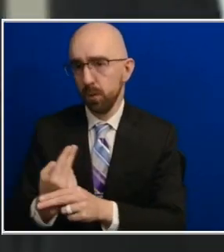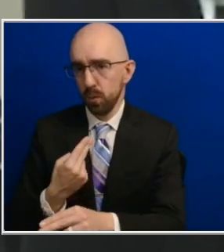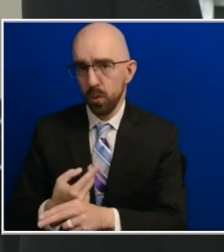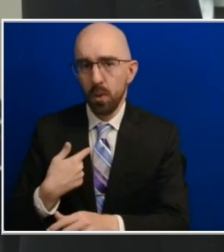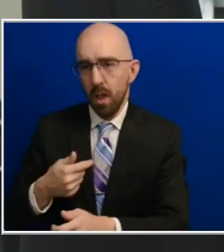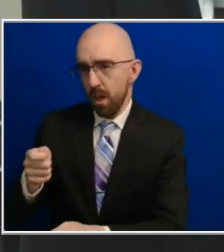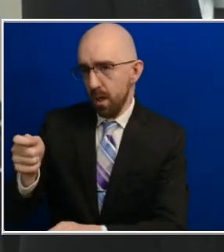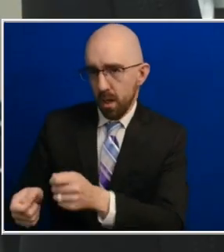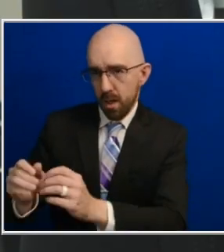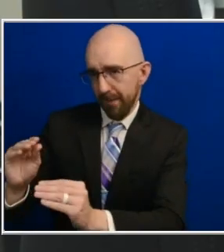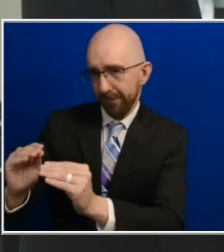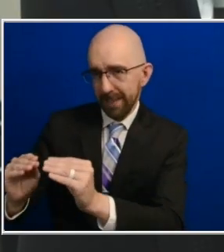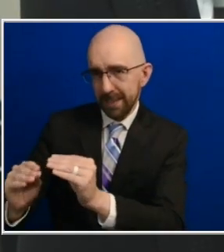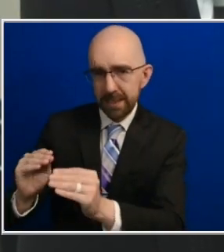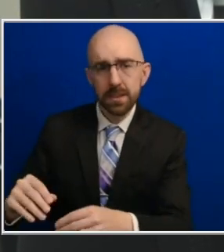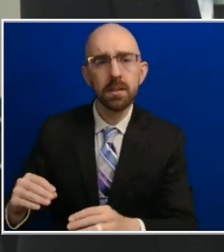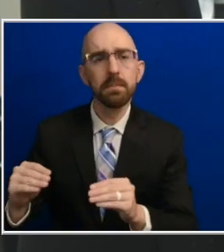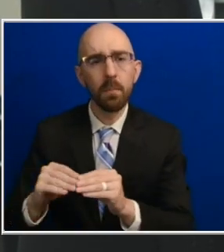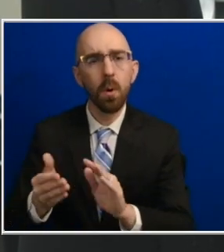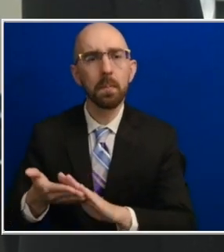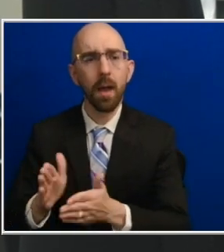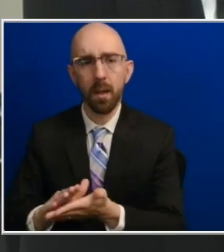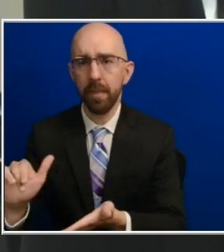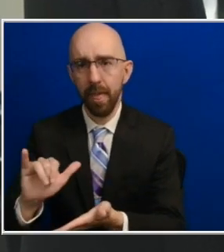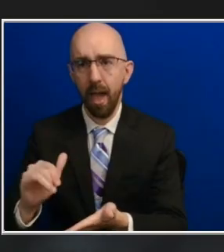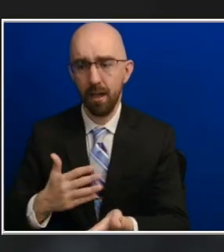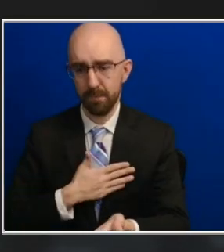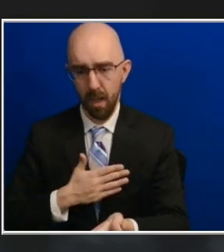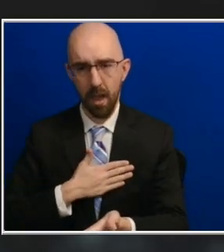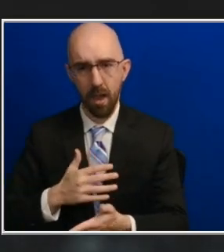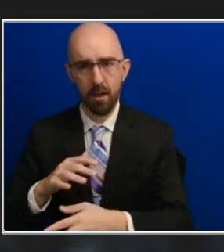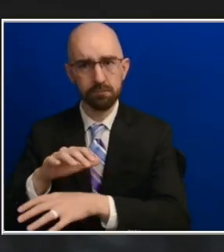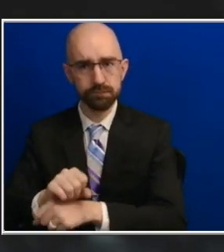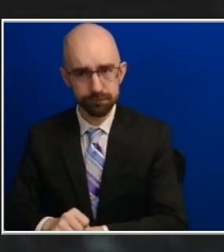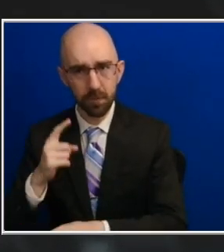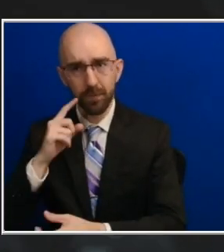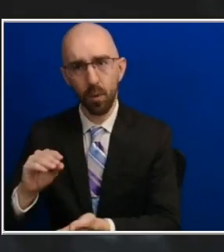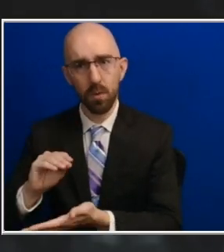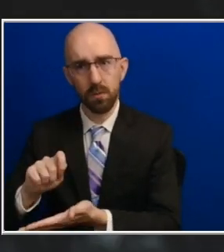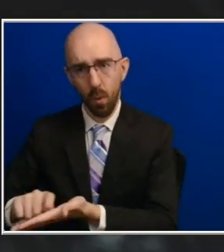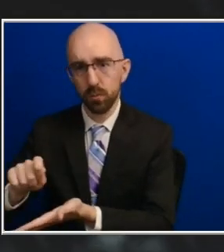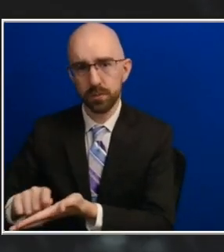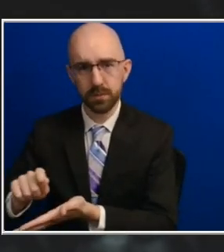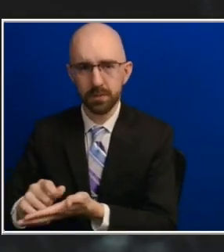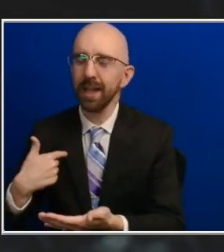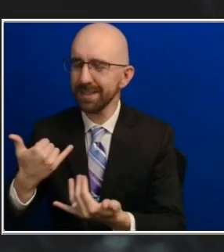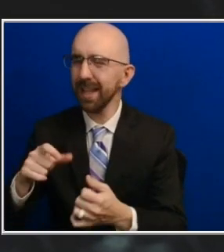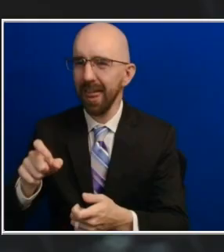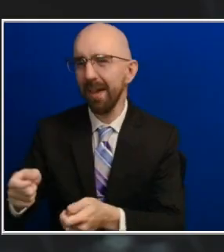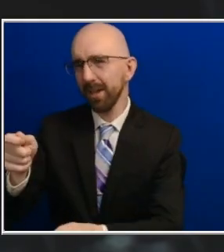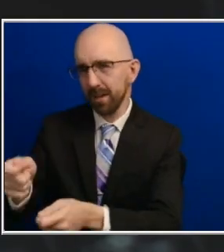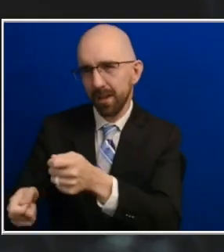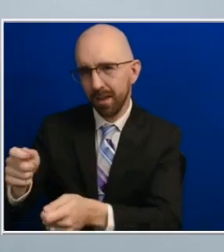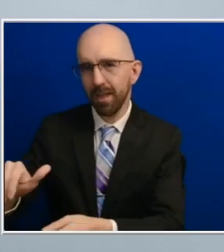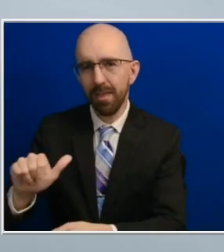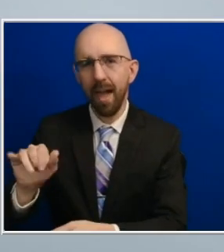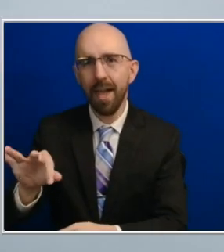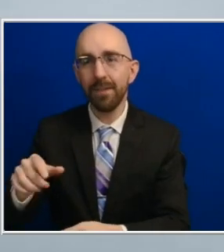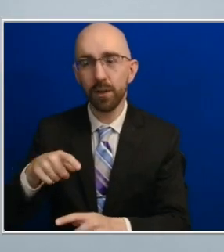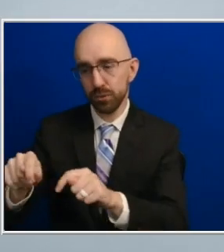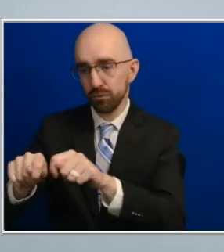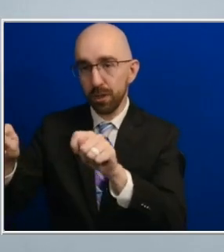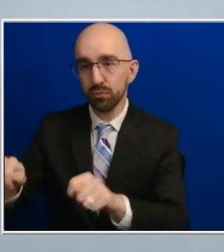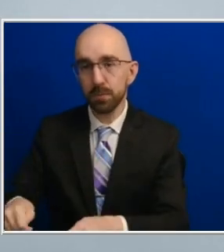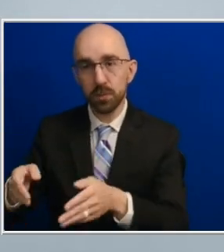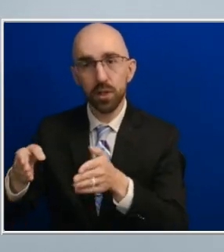things, the more it becomes like what I would like to use from my notes. Ultimately, I still have to go through and edit this much like I would if it were a transcriptionist or